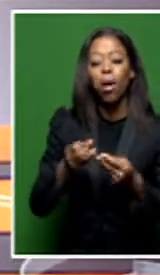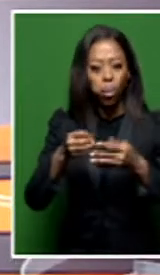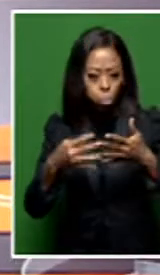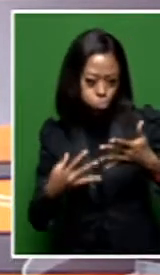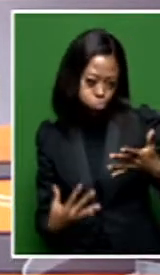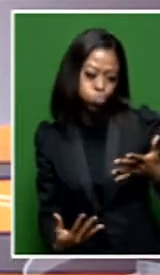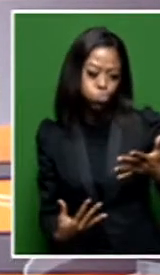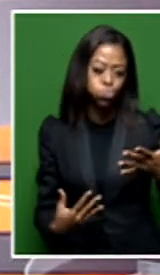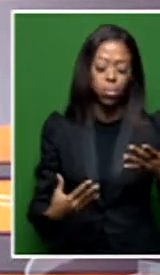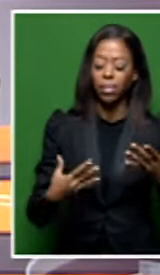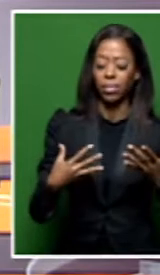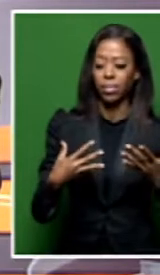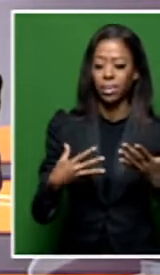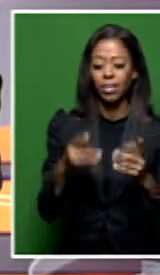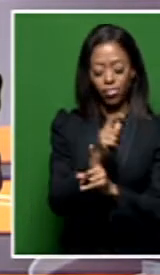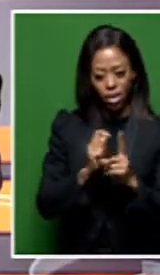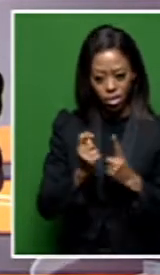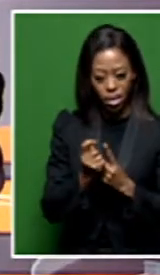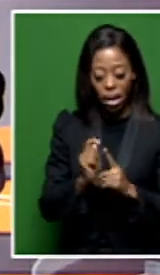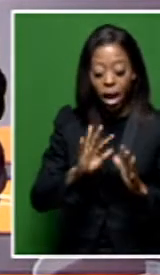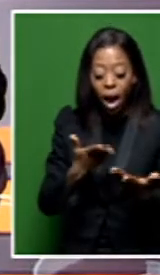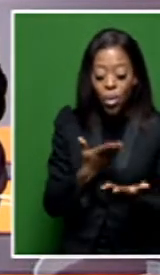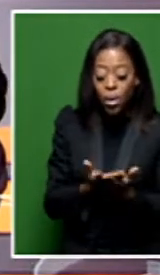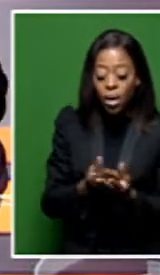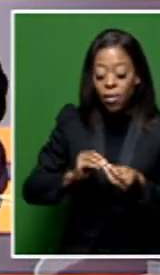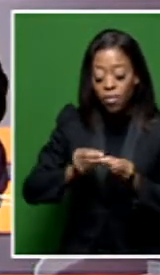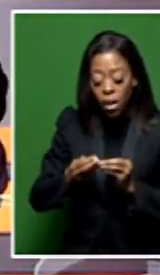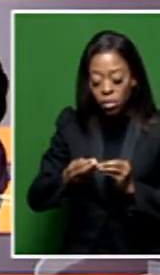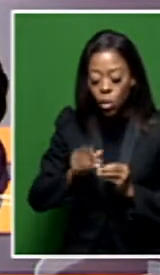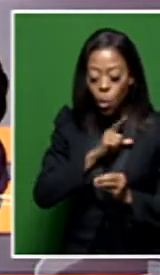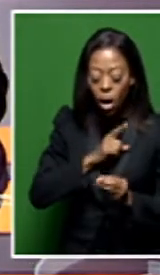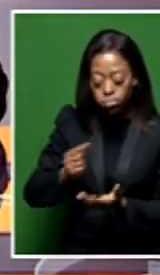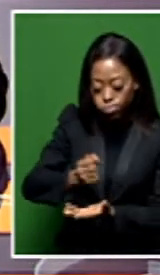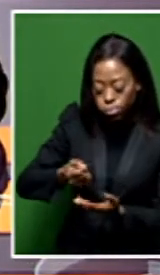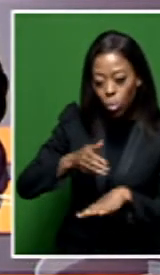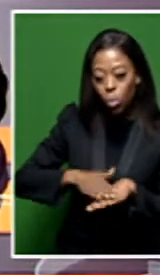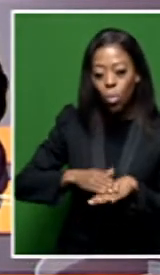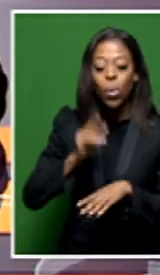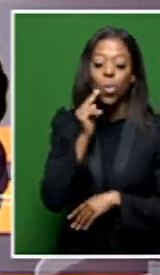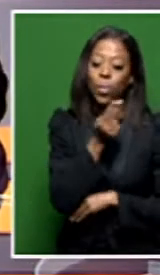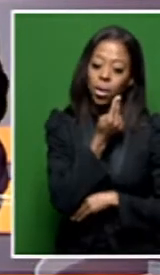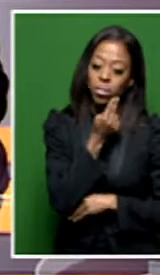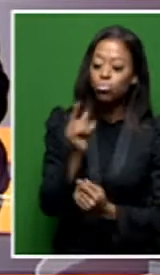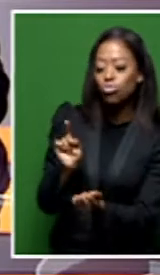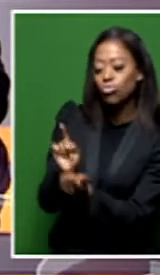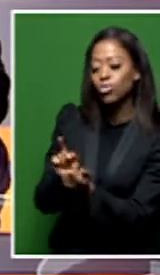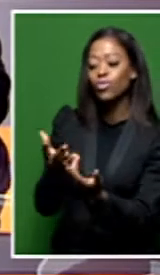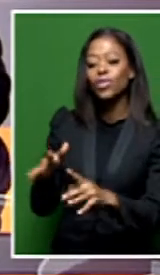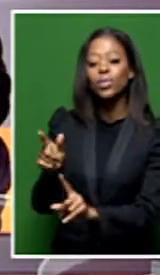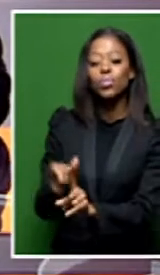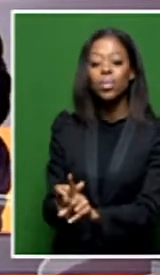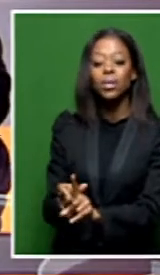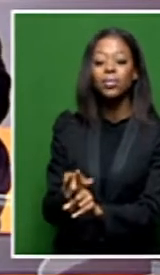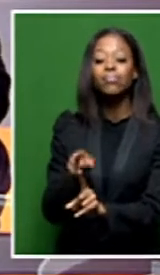nuts, millet, morogo, and how to make them delicious. We caught up with her at the Indigenous food shop in Linbro Park that's owned by